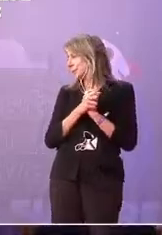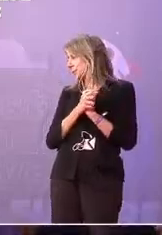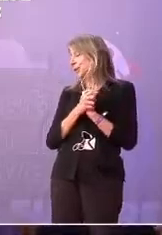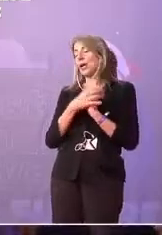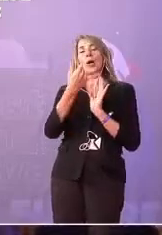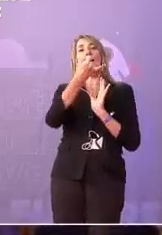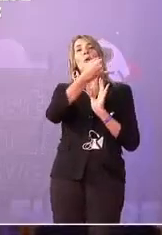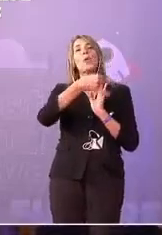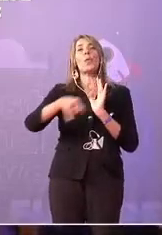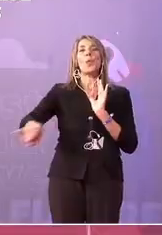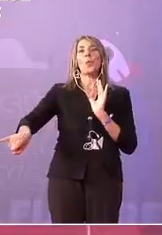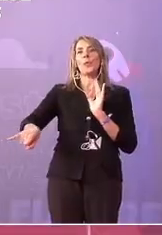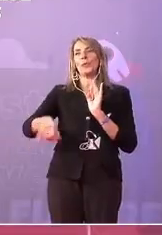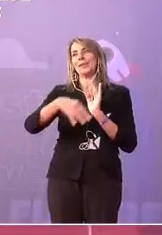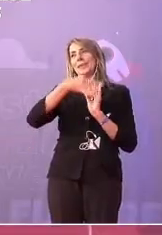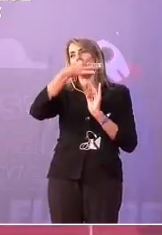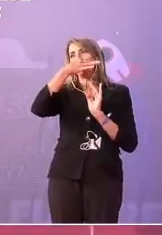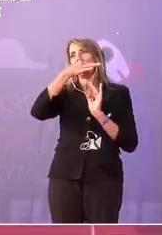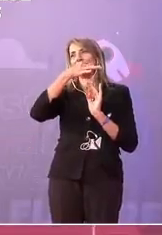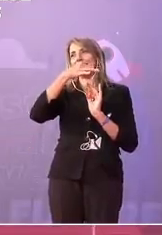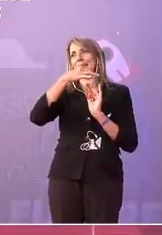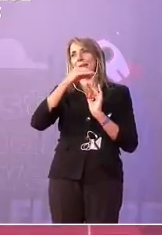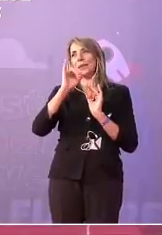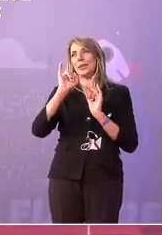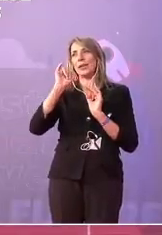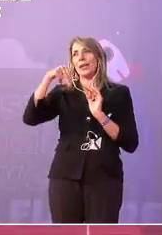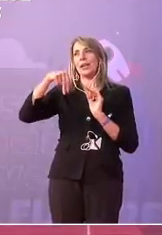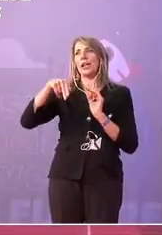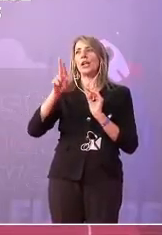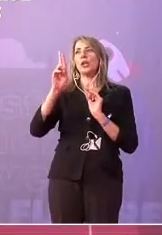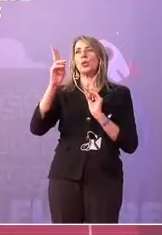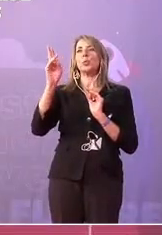Last speech, Intuos. Thank you.